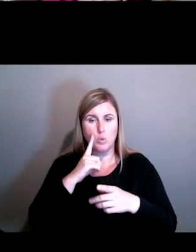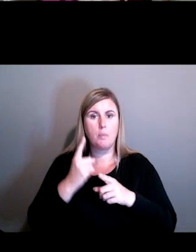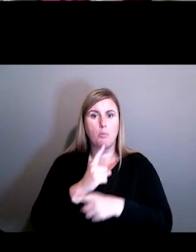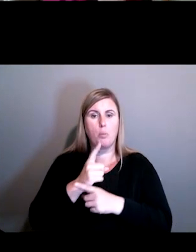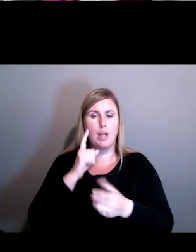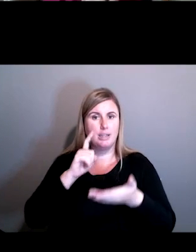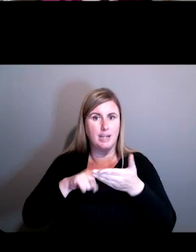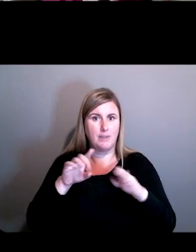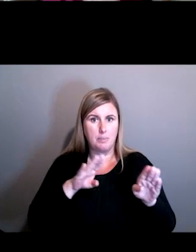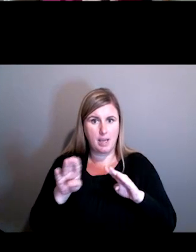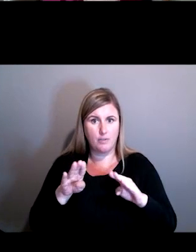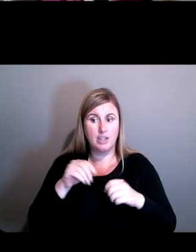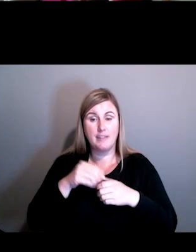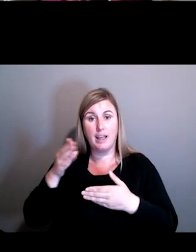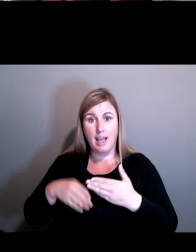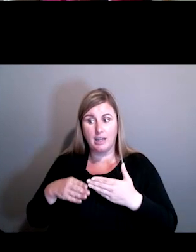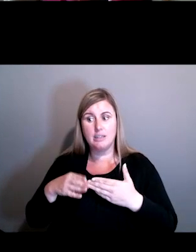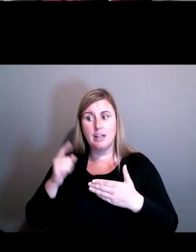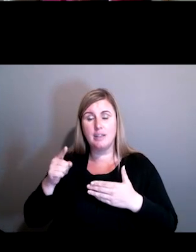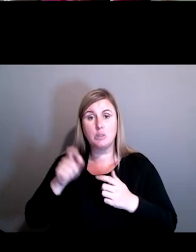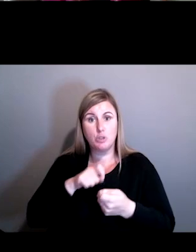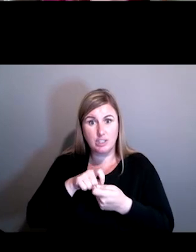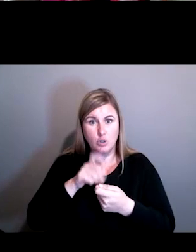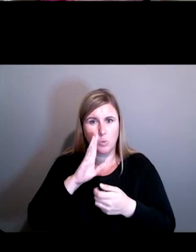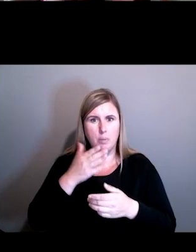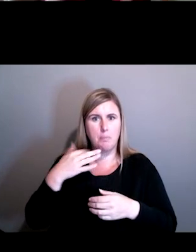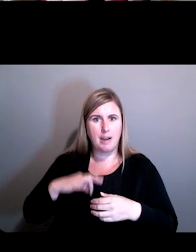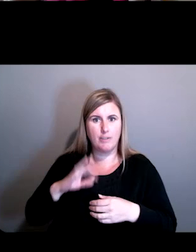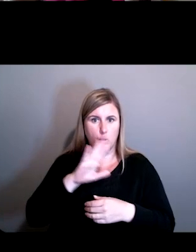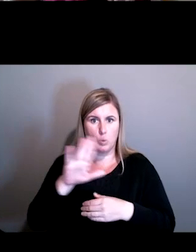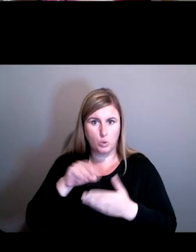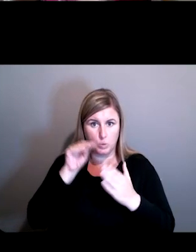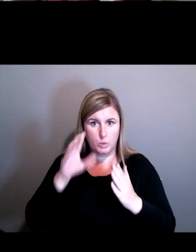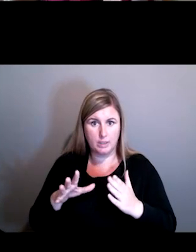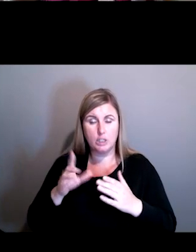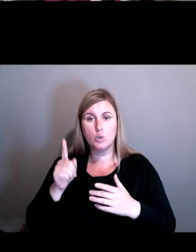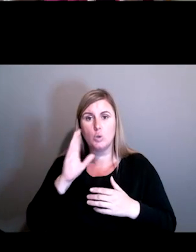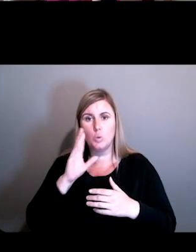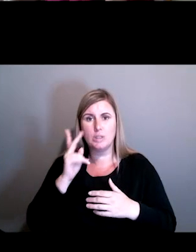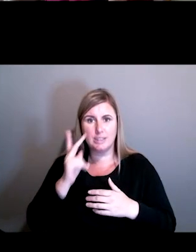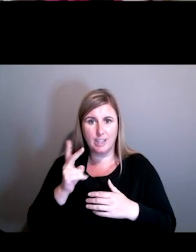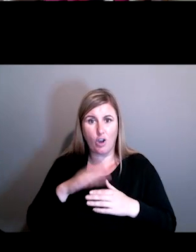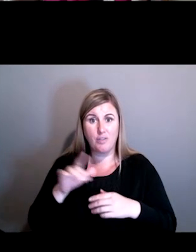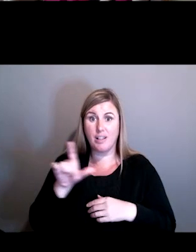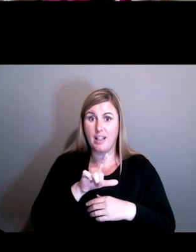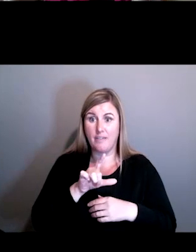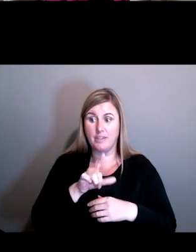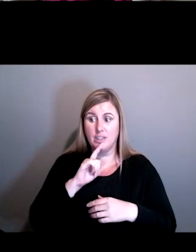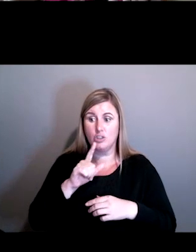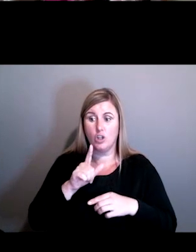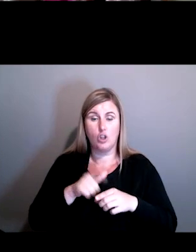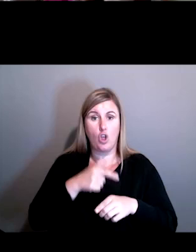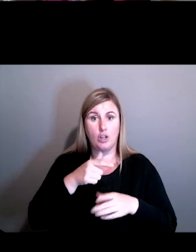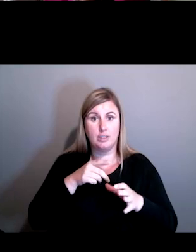In the end, this precision is going to benefit your student. So you'll see on the left-hand side is a longer definition of tantrum, but it